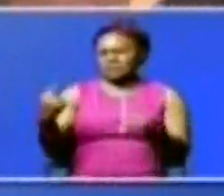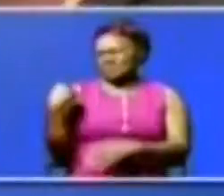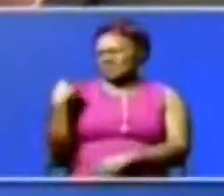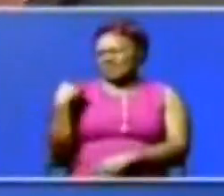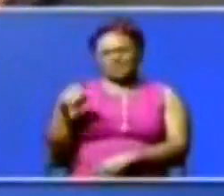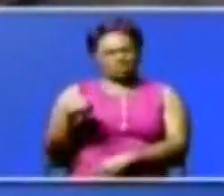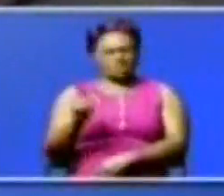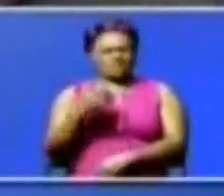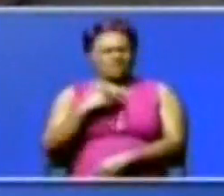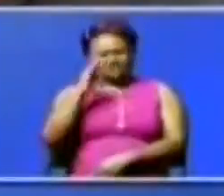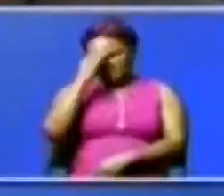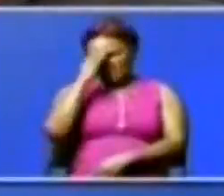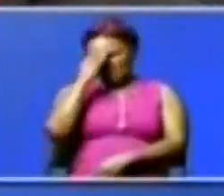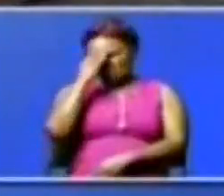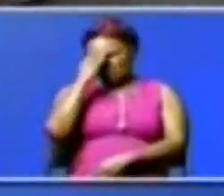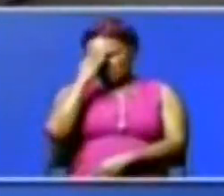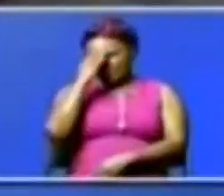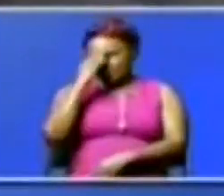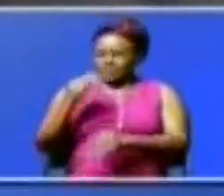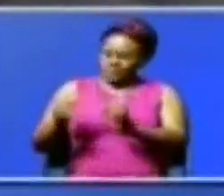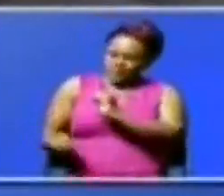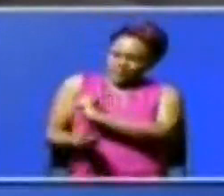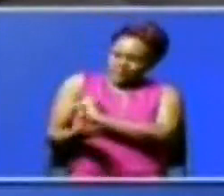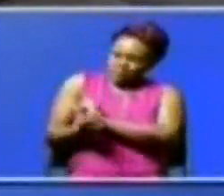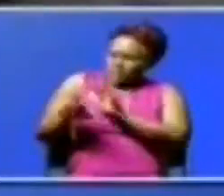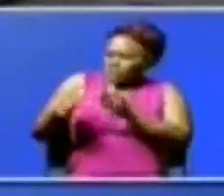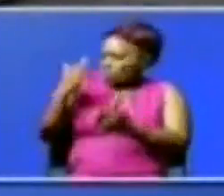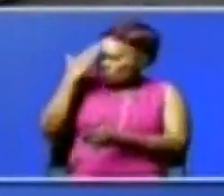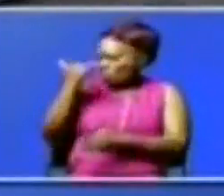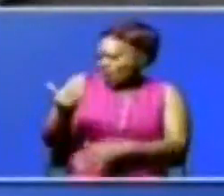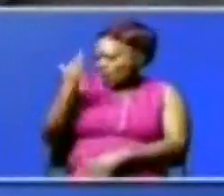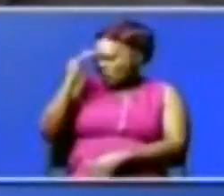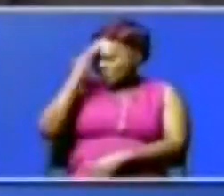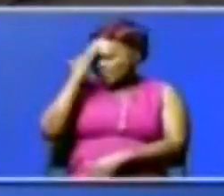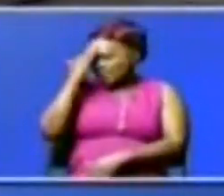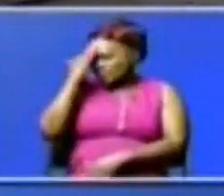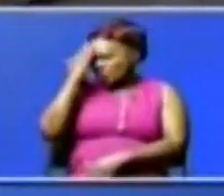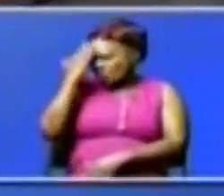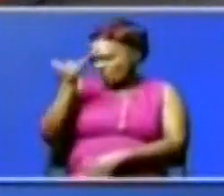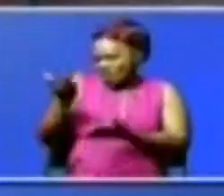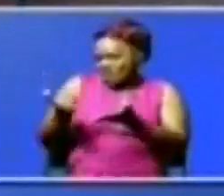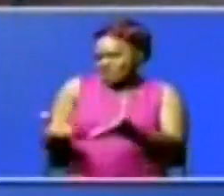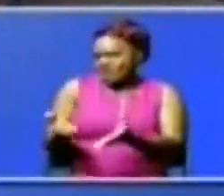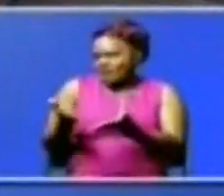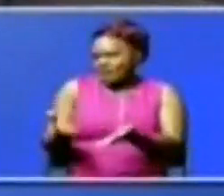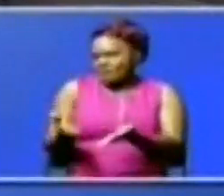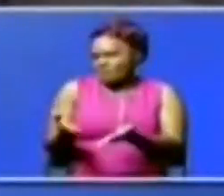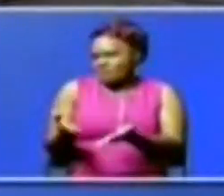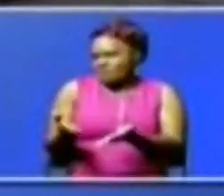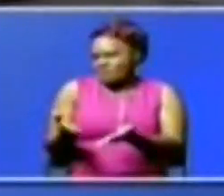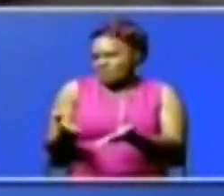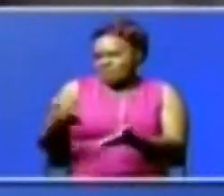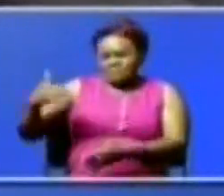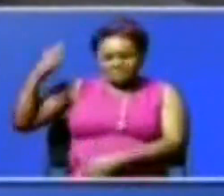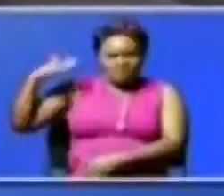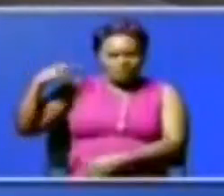had your reservations. Kindly try to explain to us why these reservations are and why now, noting that